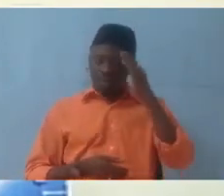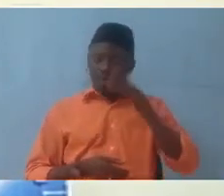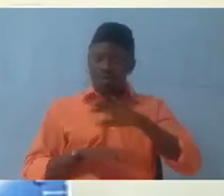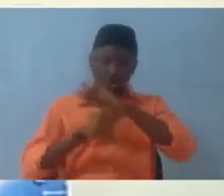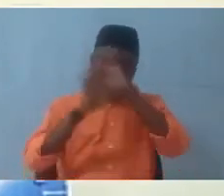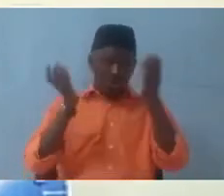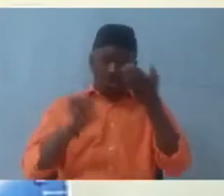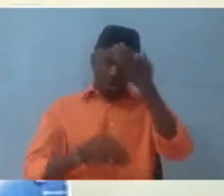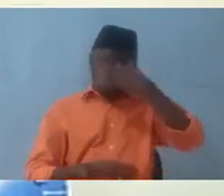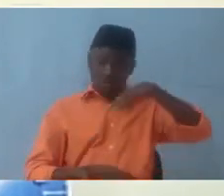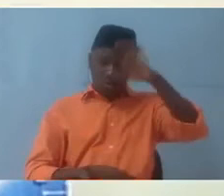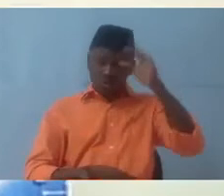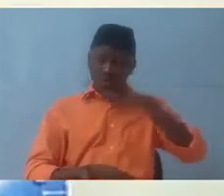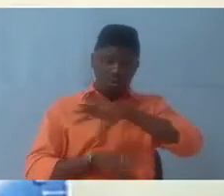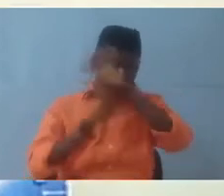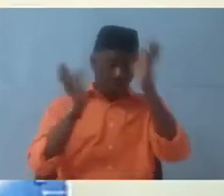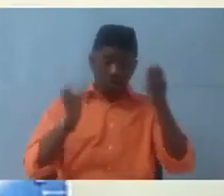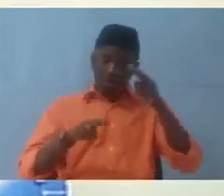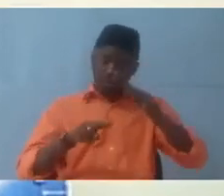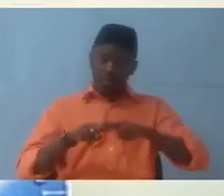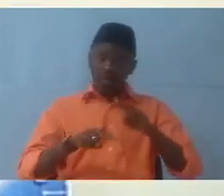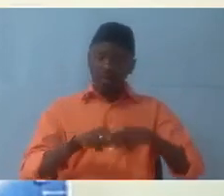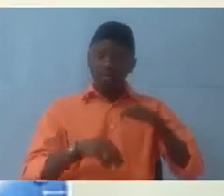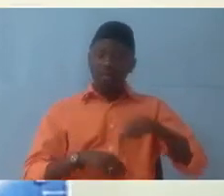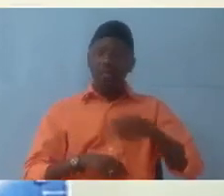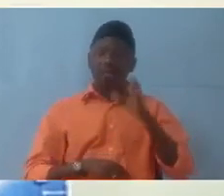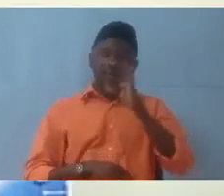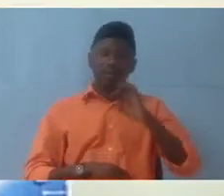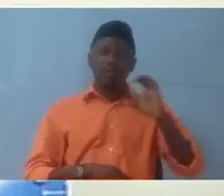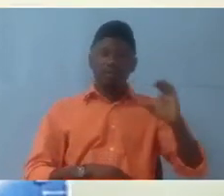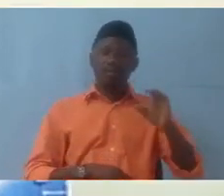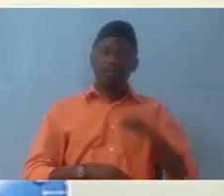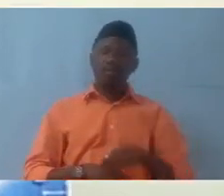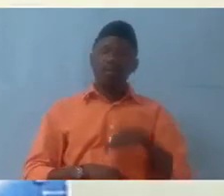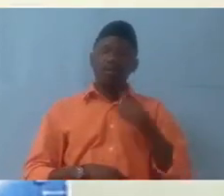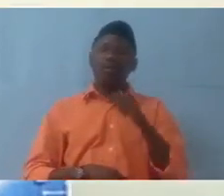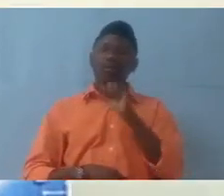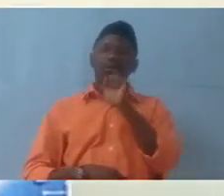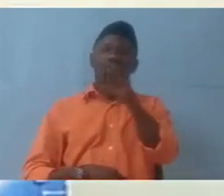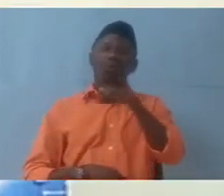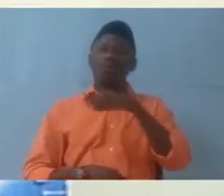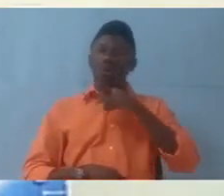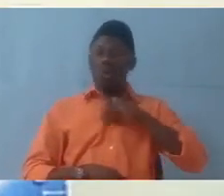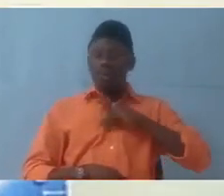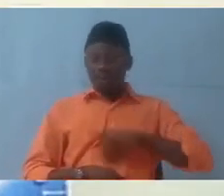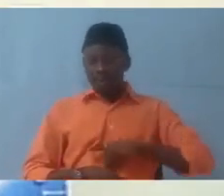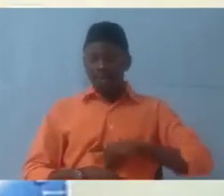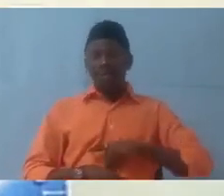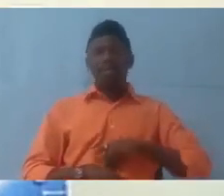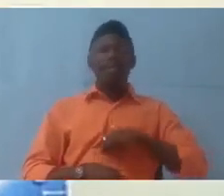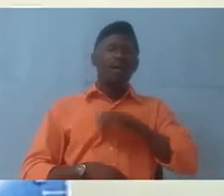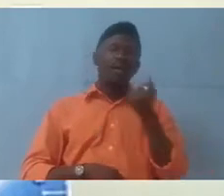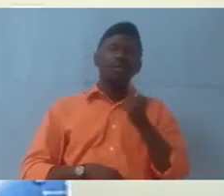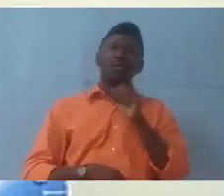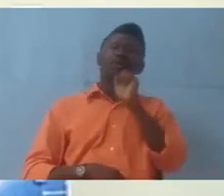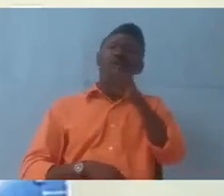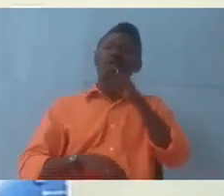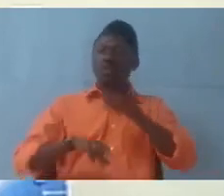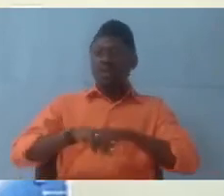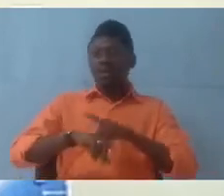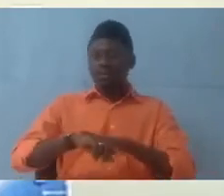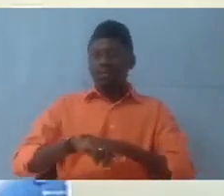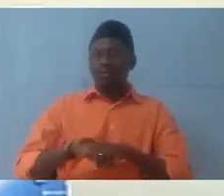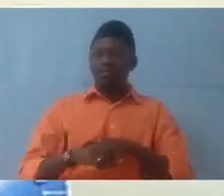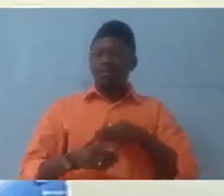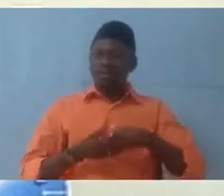present. Mangi gërem kilifa yi nga xamne ñoo sekk penjum TRRC mi. For your patience and your time. Ci seen teway ci waxtu. My